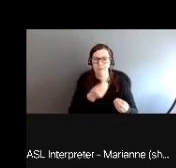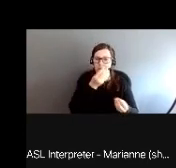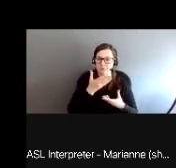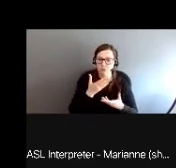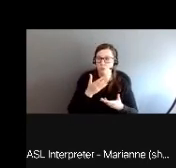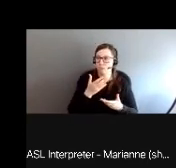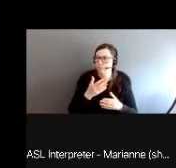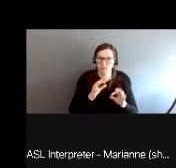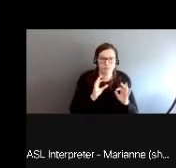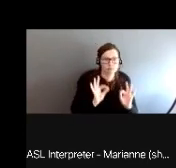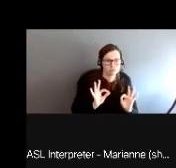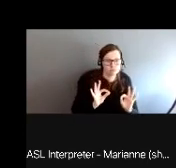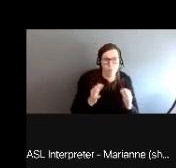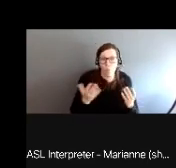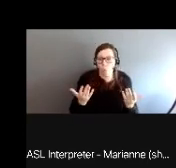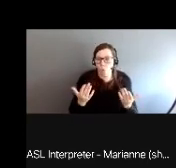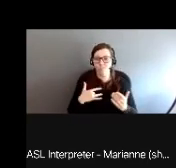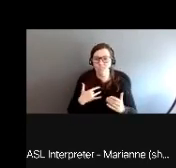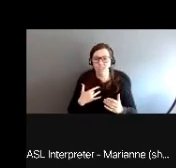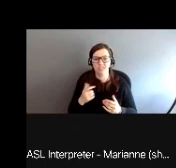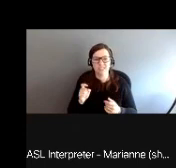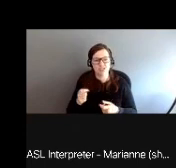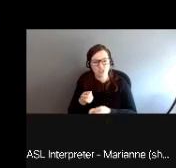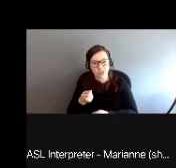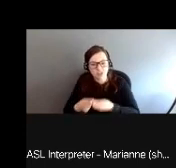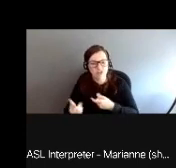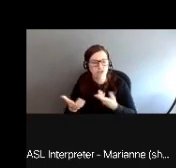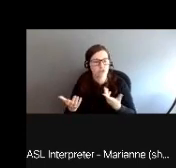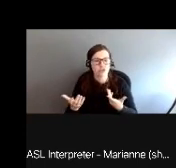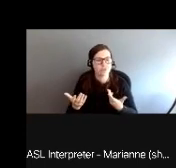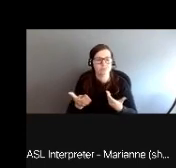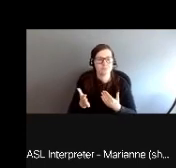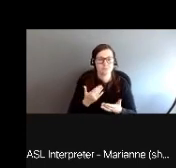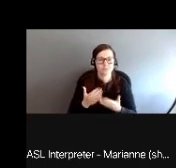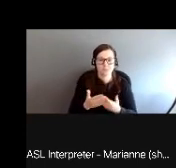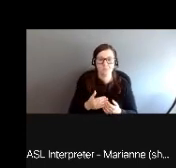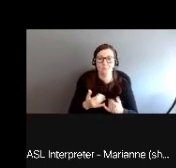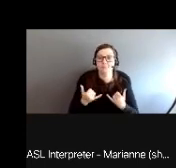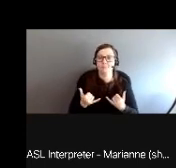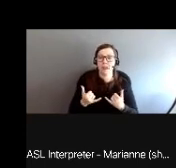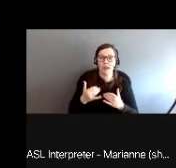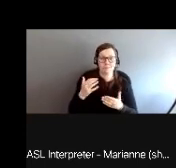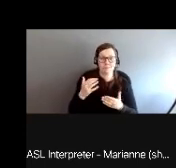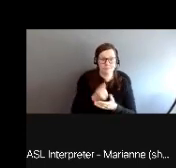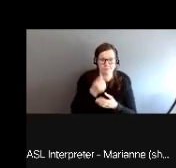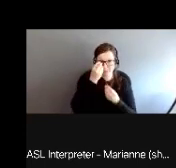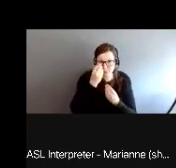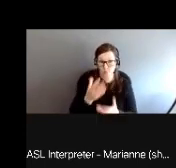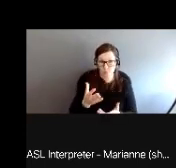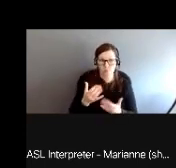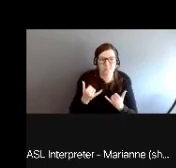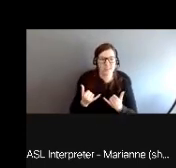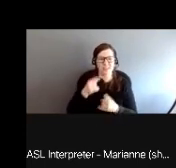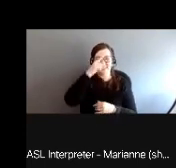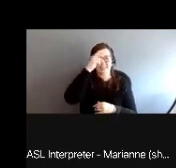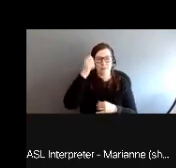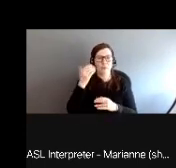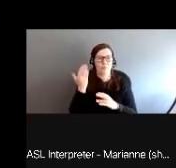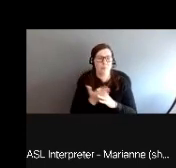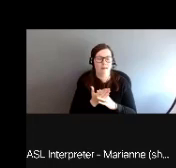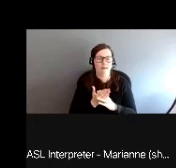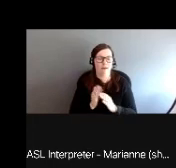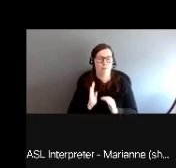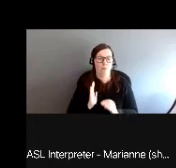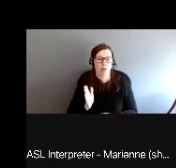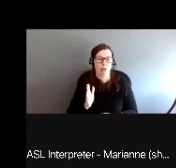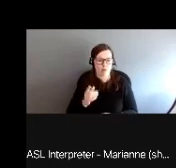know that we are taking a summer break. Many of you are on vacation, so we don't want to spoil that for you. We will be coming back in October with 2